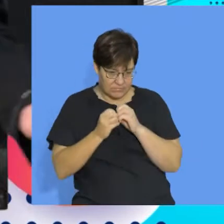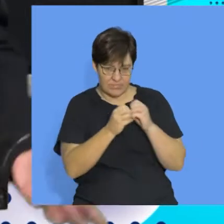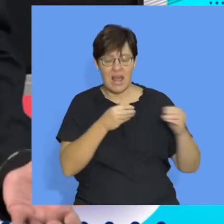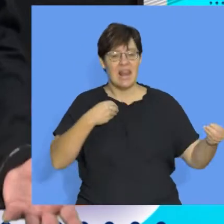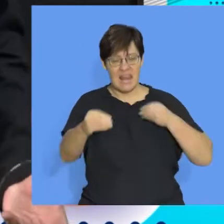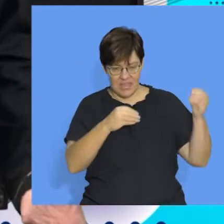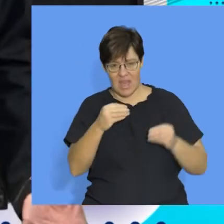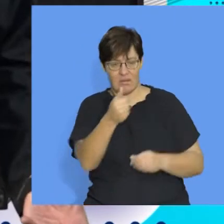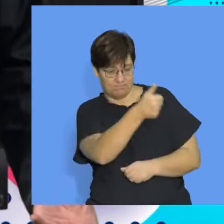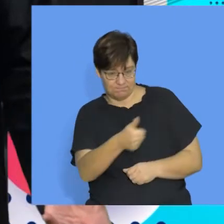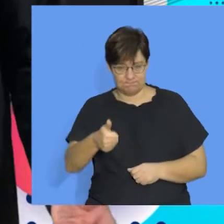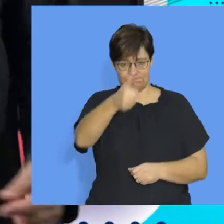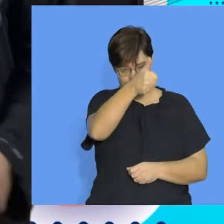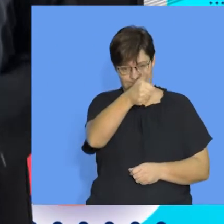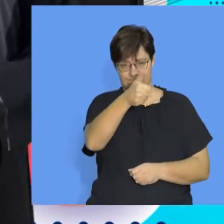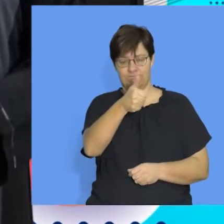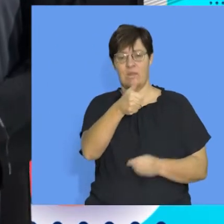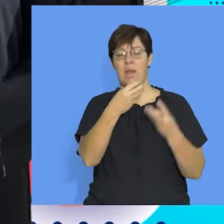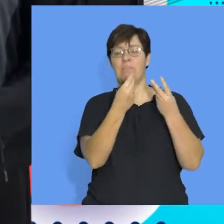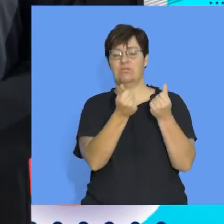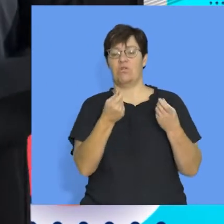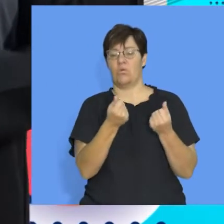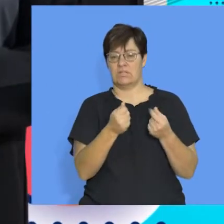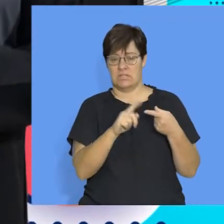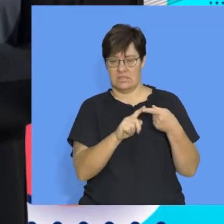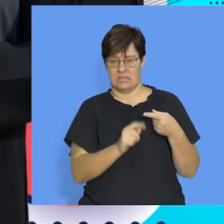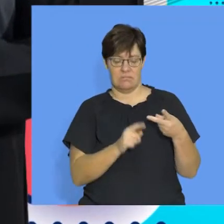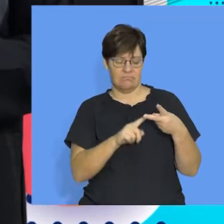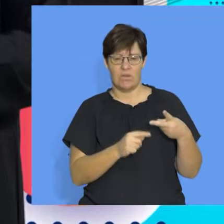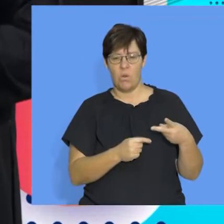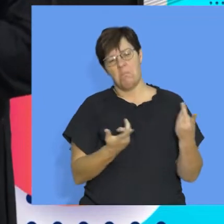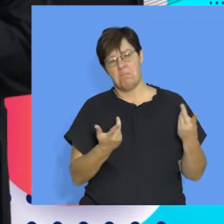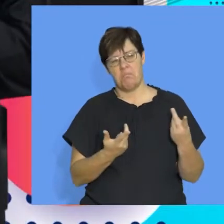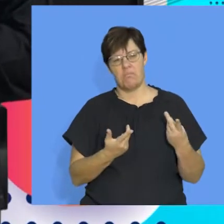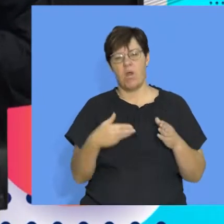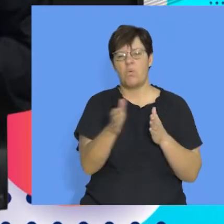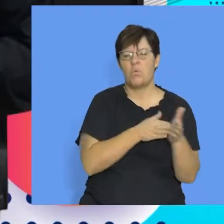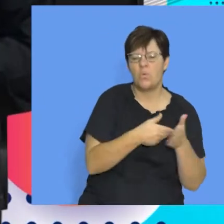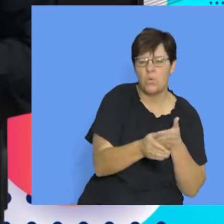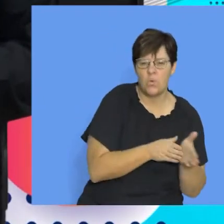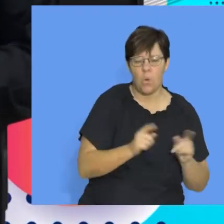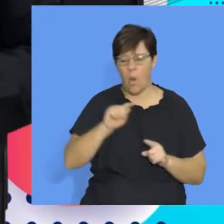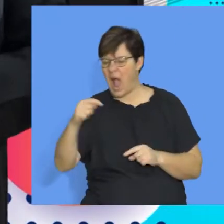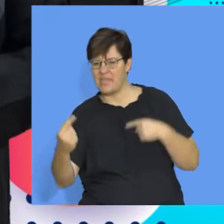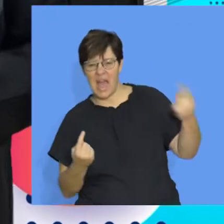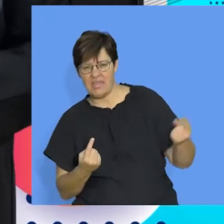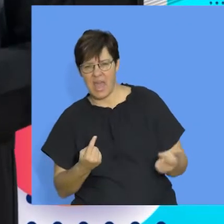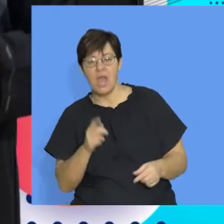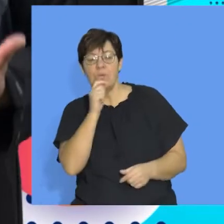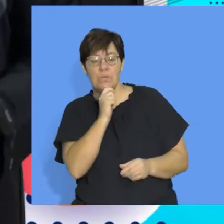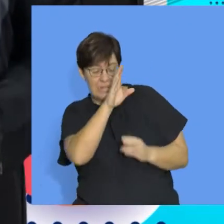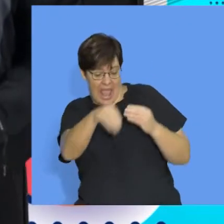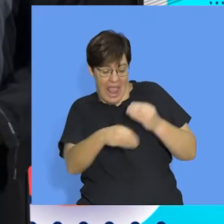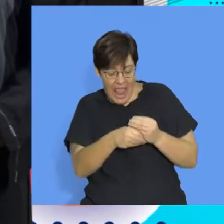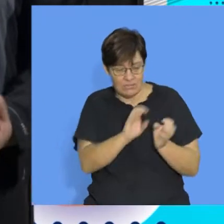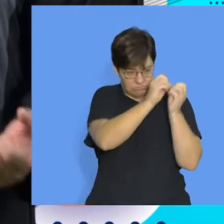your direct material cost, but the glue or what other component that you may be using in the